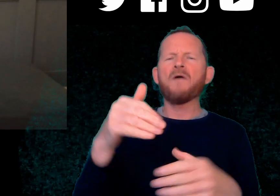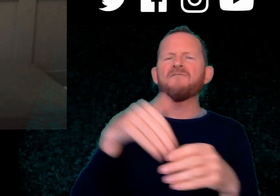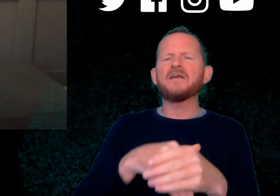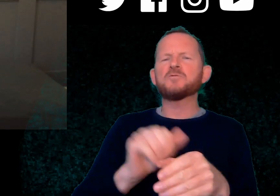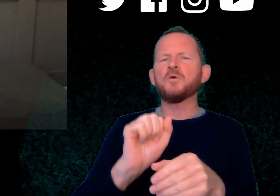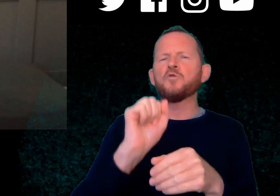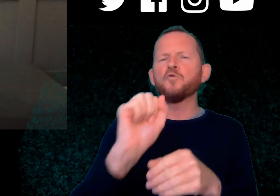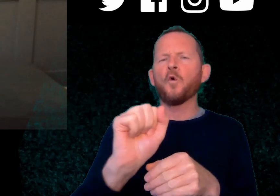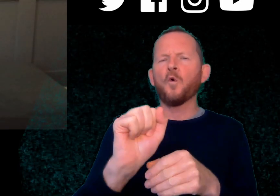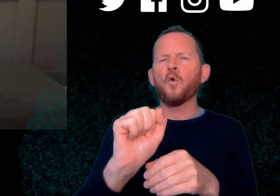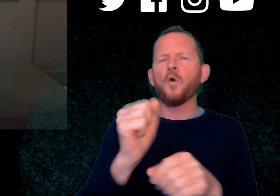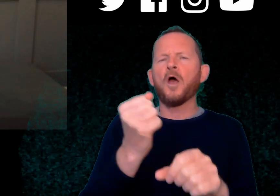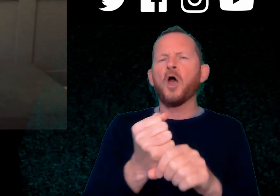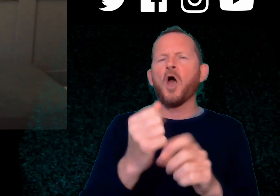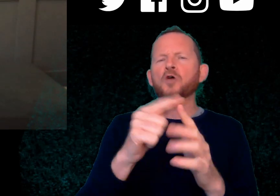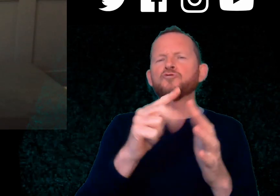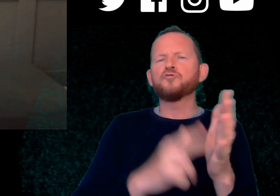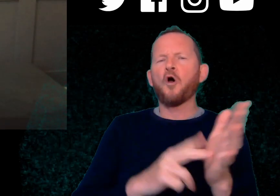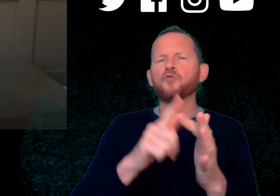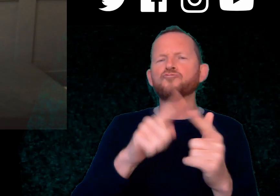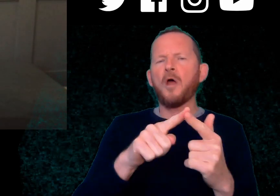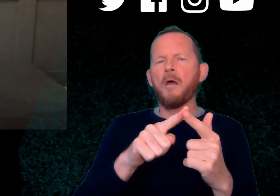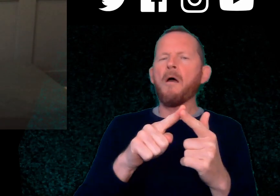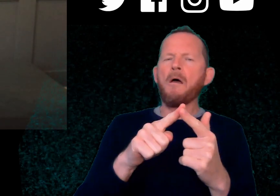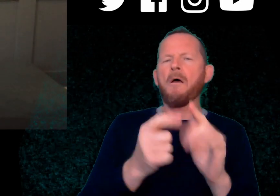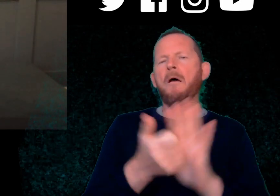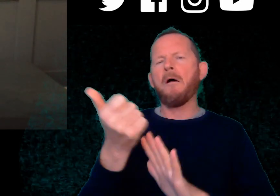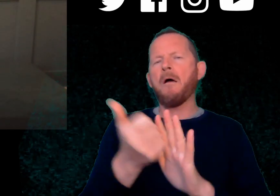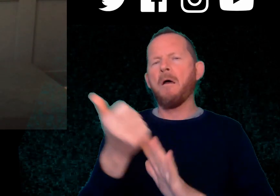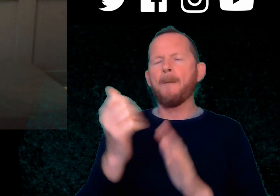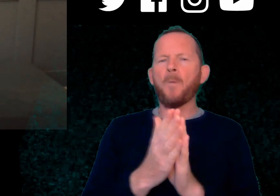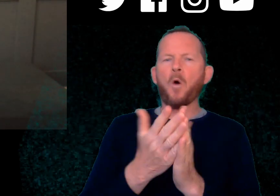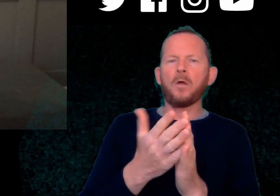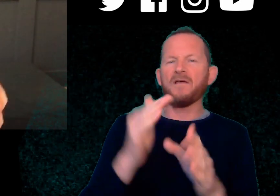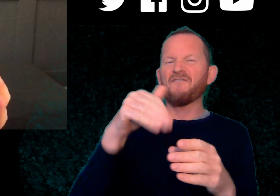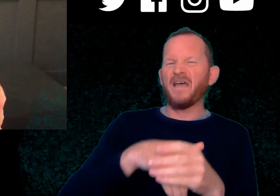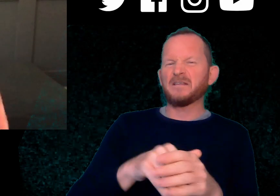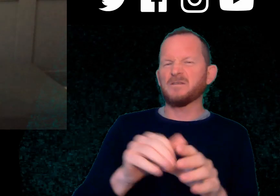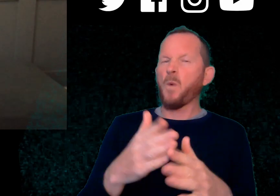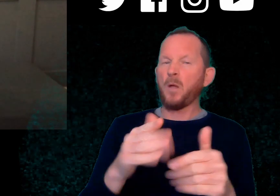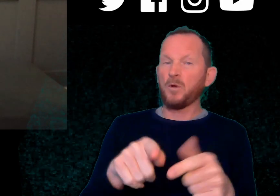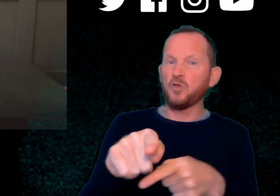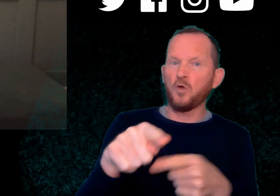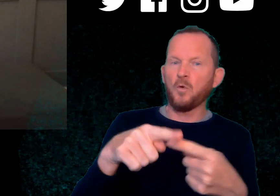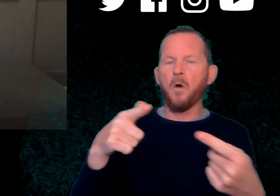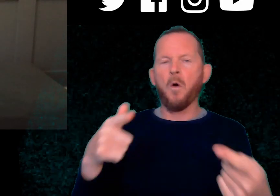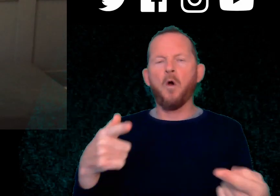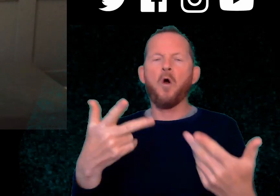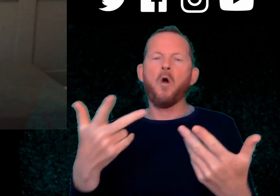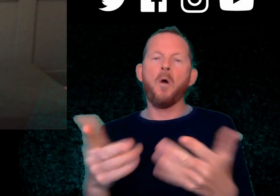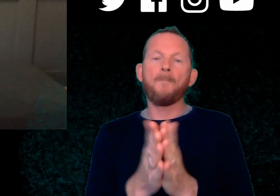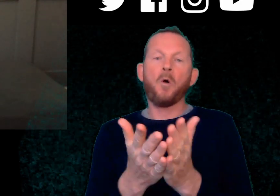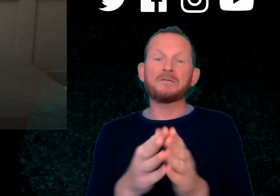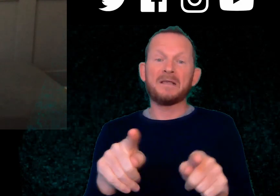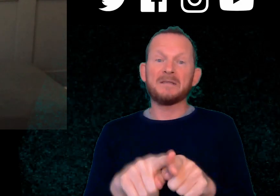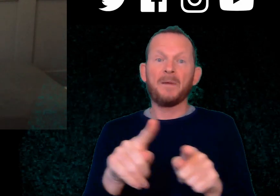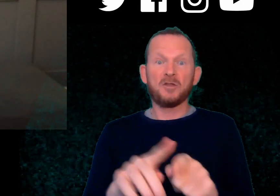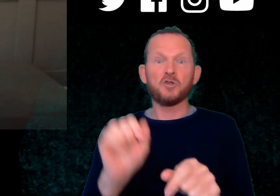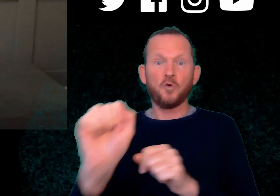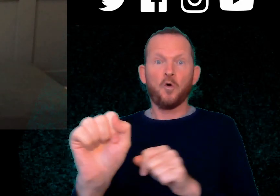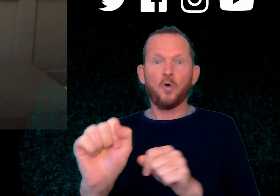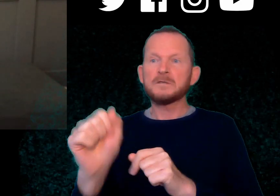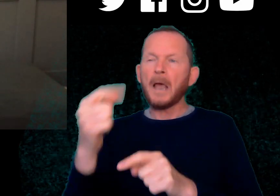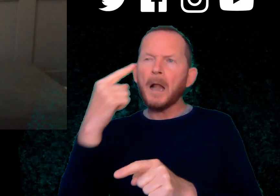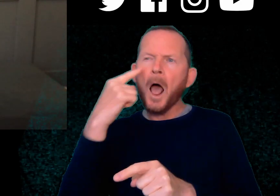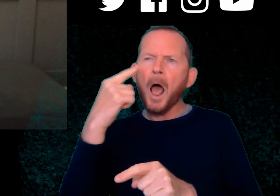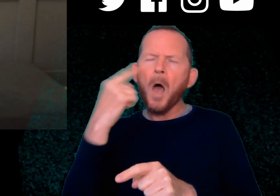genre of book, and you can do that by, again, looking online for the right fit, or if you've got books that you think are similar to yours,